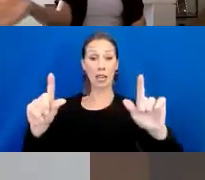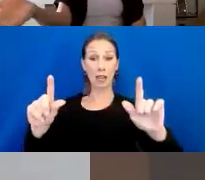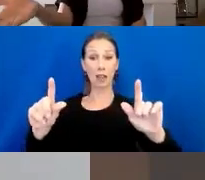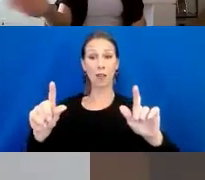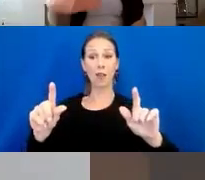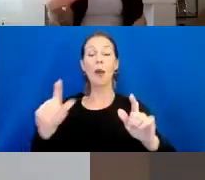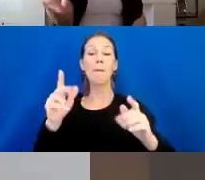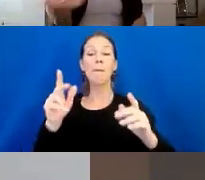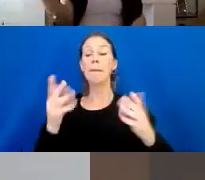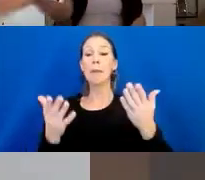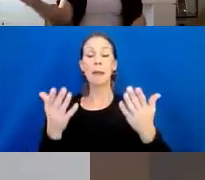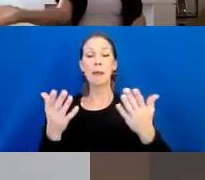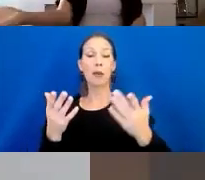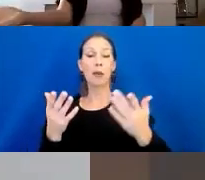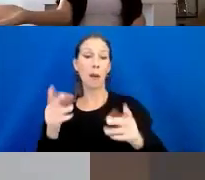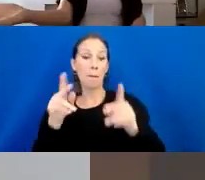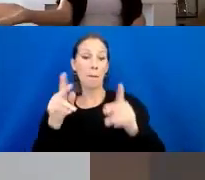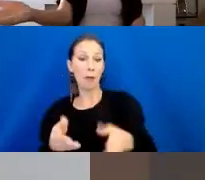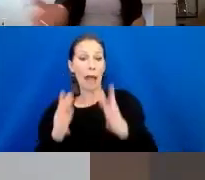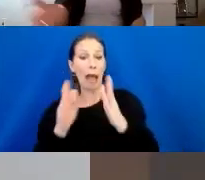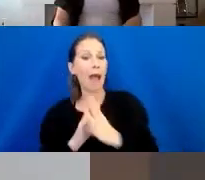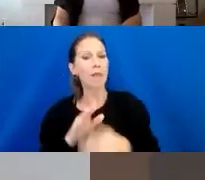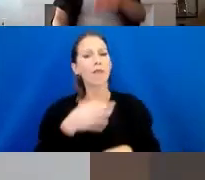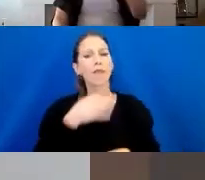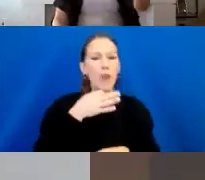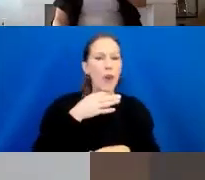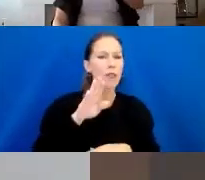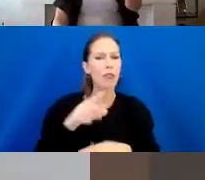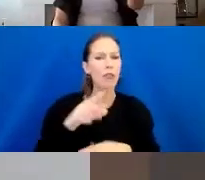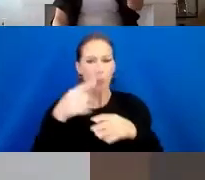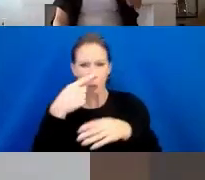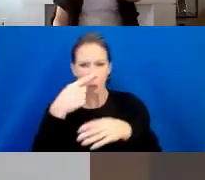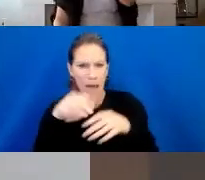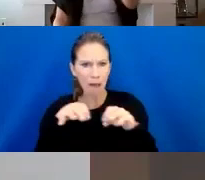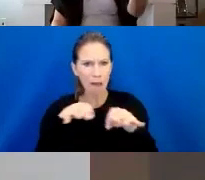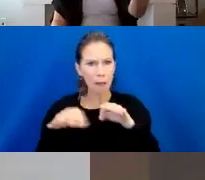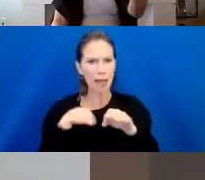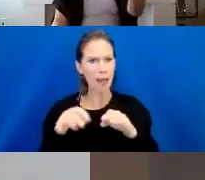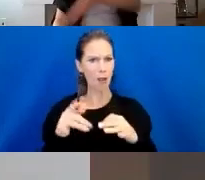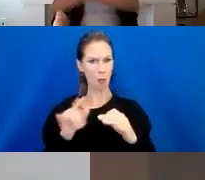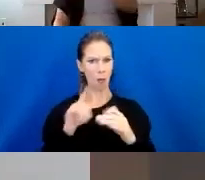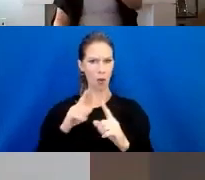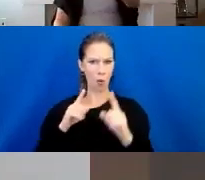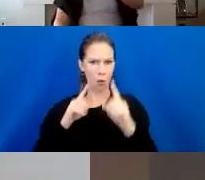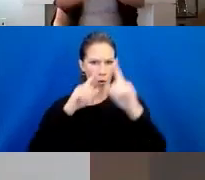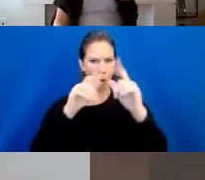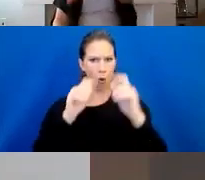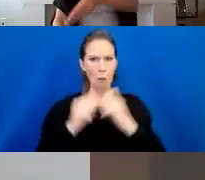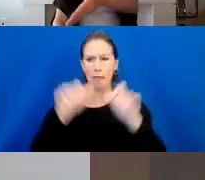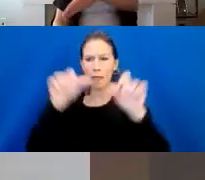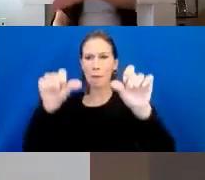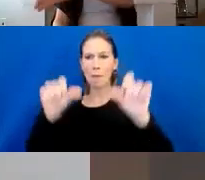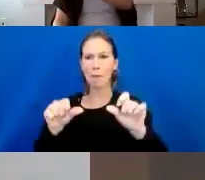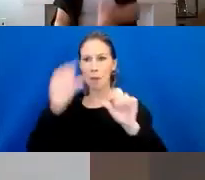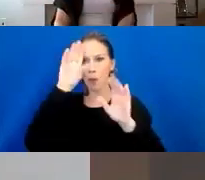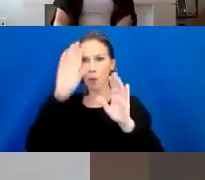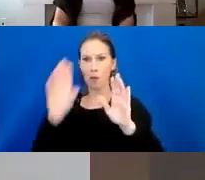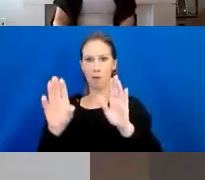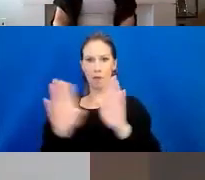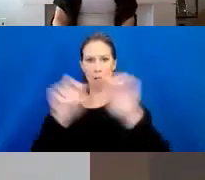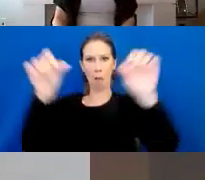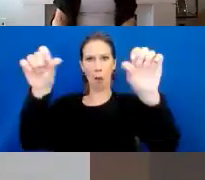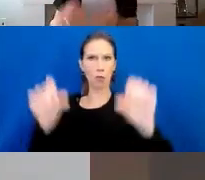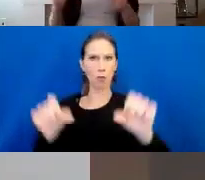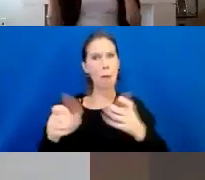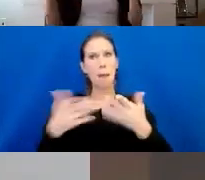an overview of what you were trying to do here? And then you might, you know, you might go through it sequentially, or you might decide to emphasize one